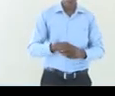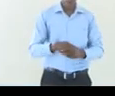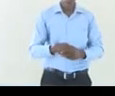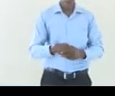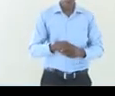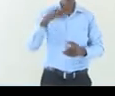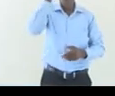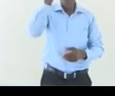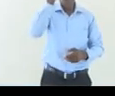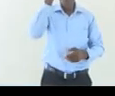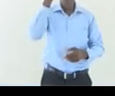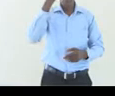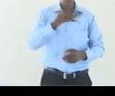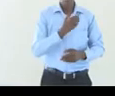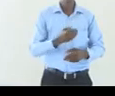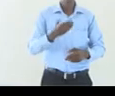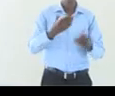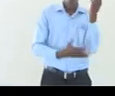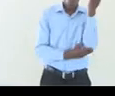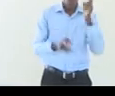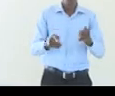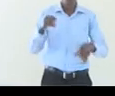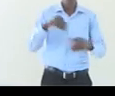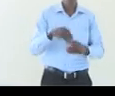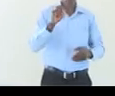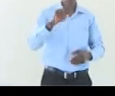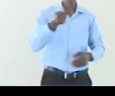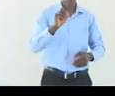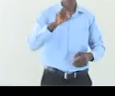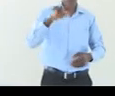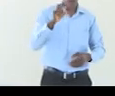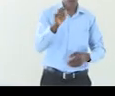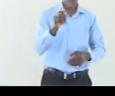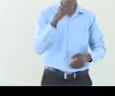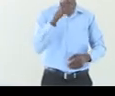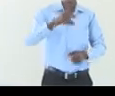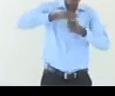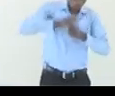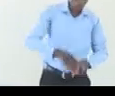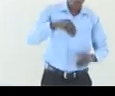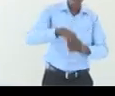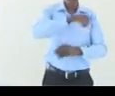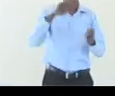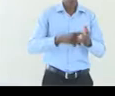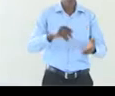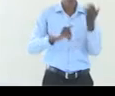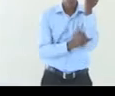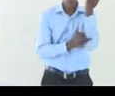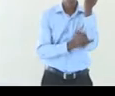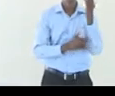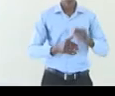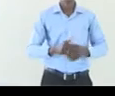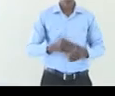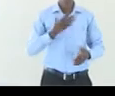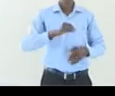be concerned about the exploited and poor people of Ishekiri land, as much as Tiv land, as much as